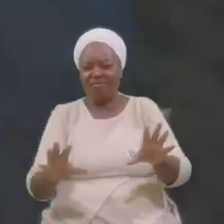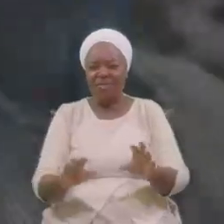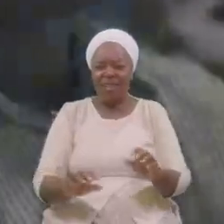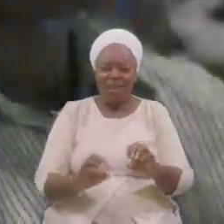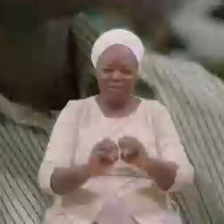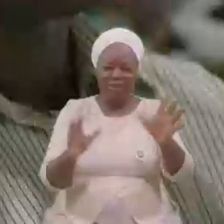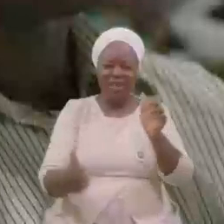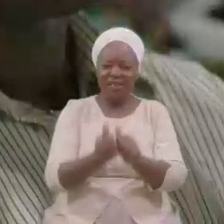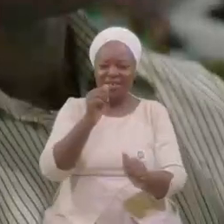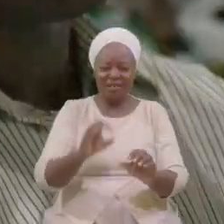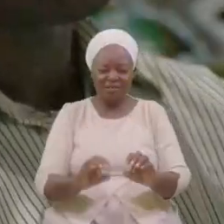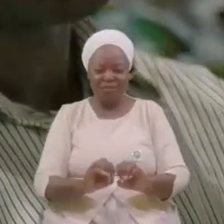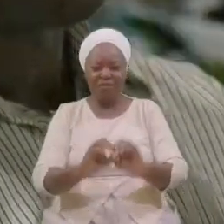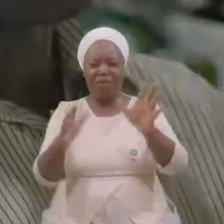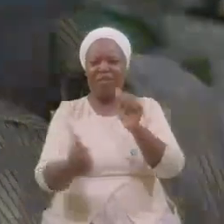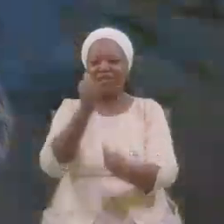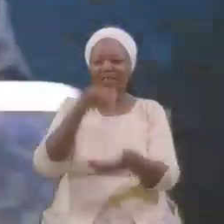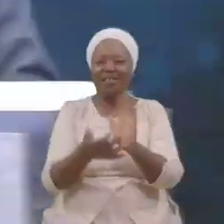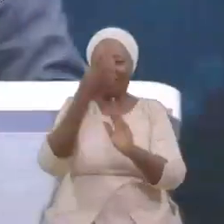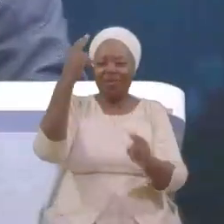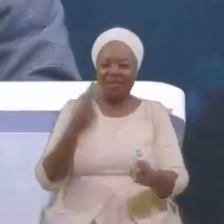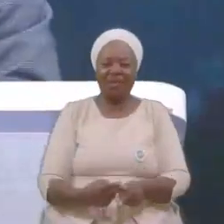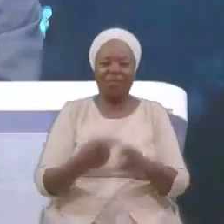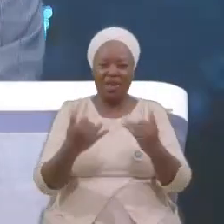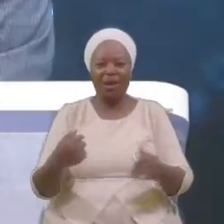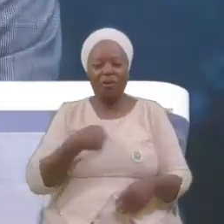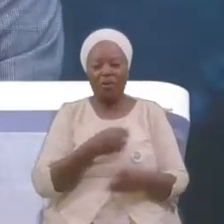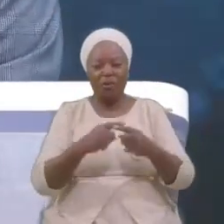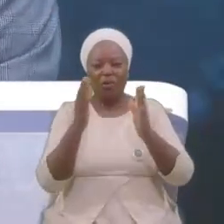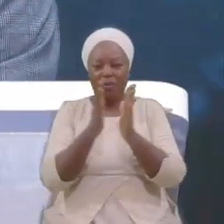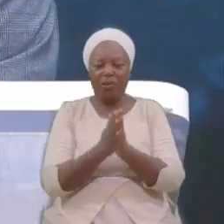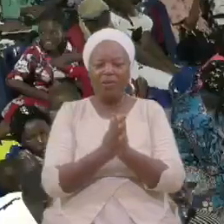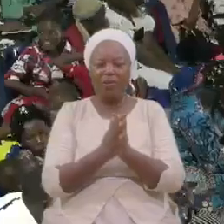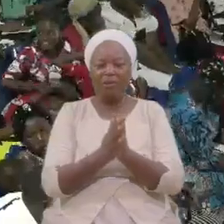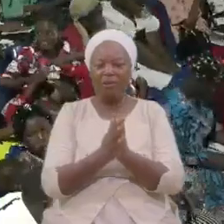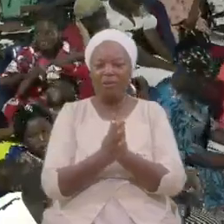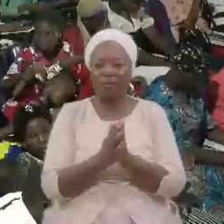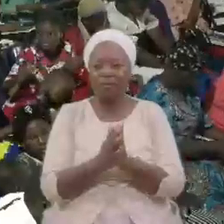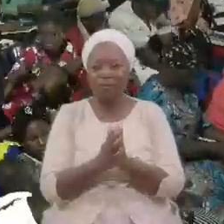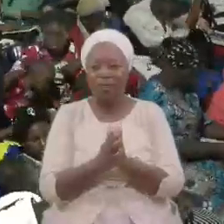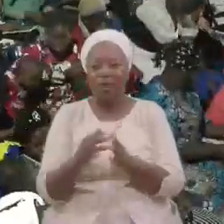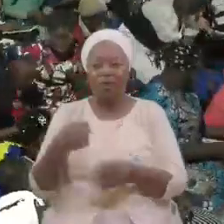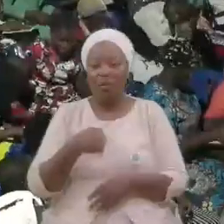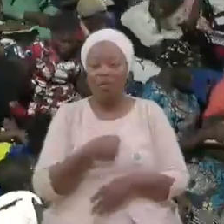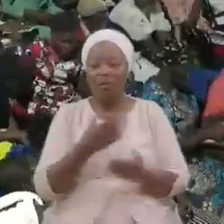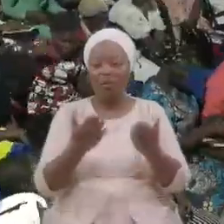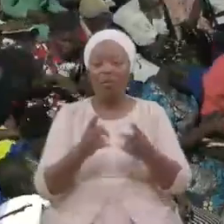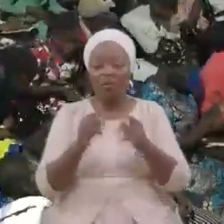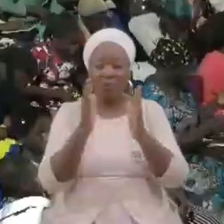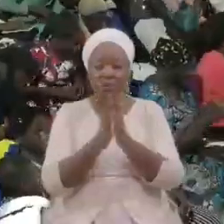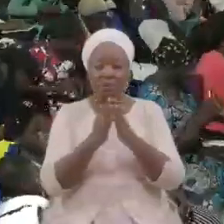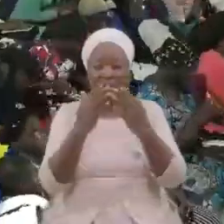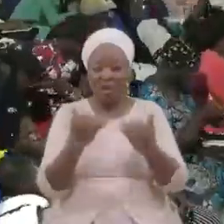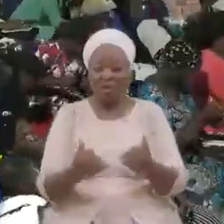brightest. Heads bowed and eyes closed. Heads bowed and